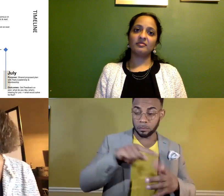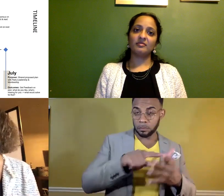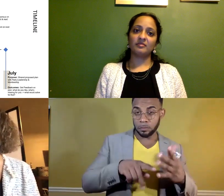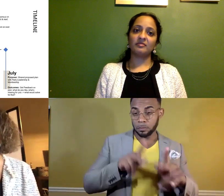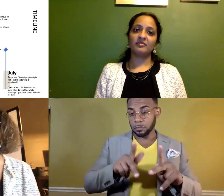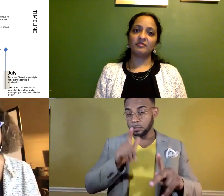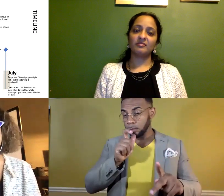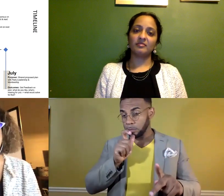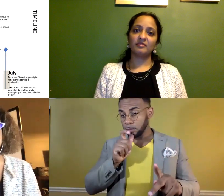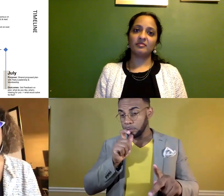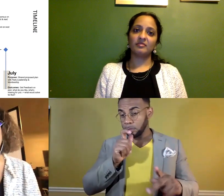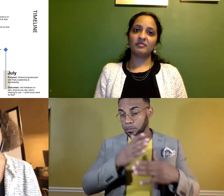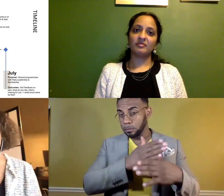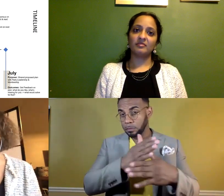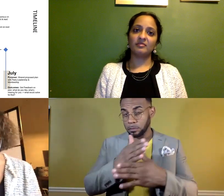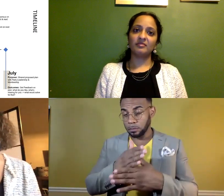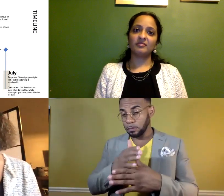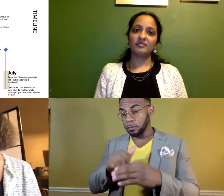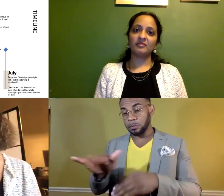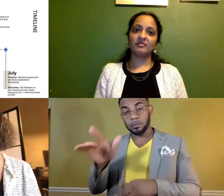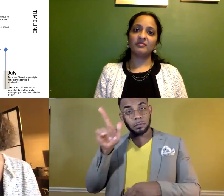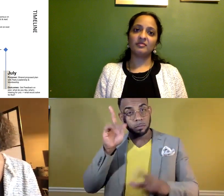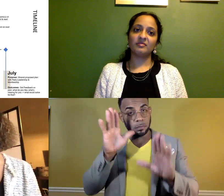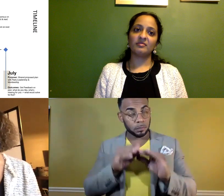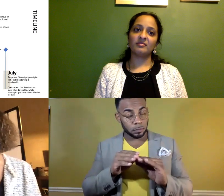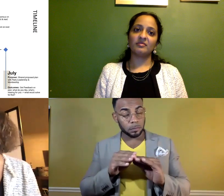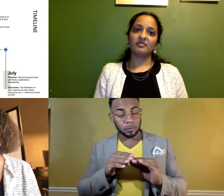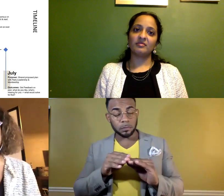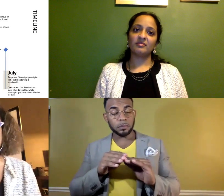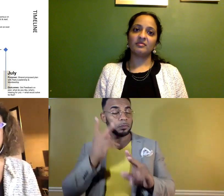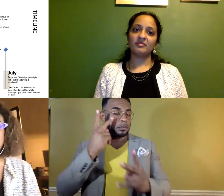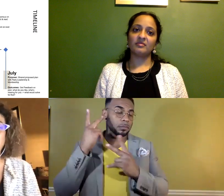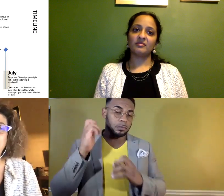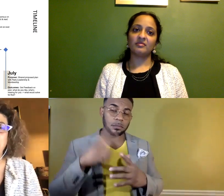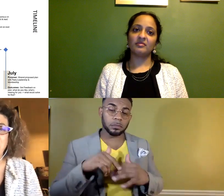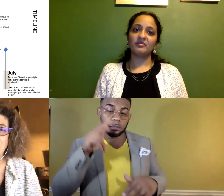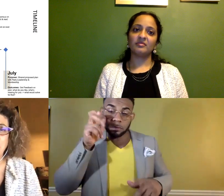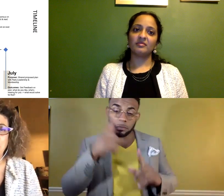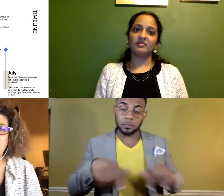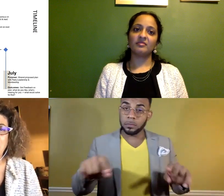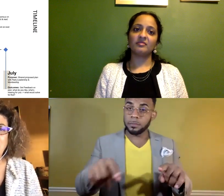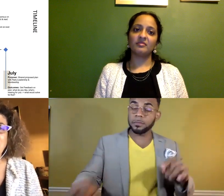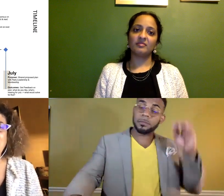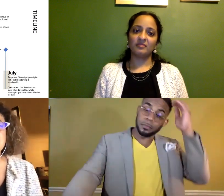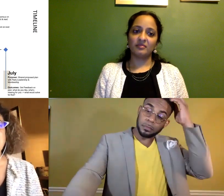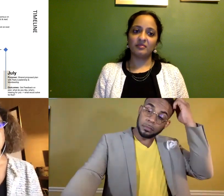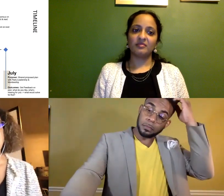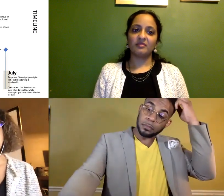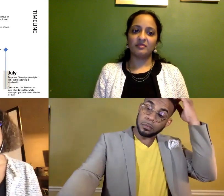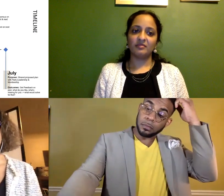people who shared in their listening sessions and reflect back what we heard from them.